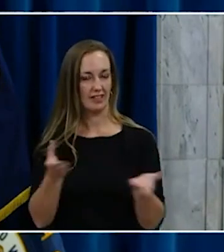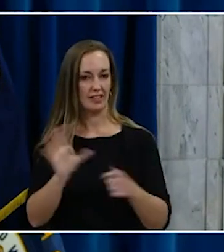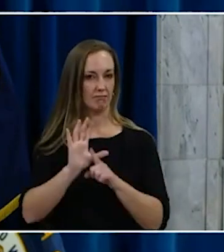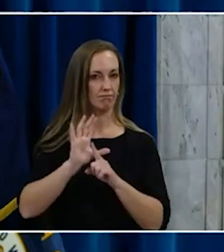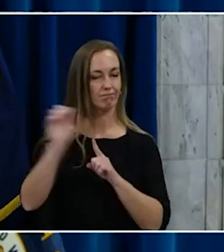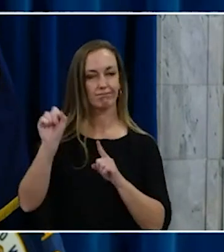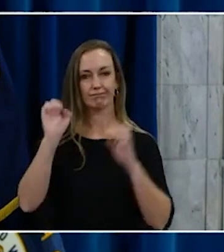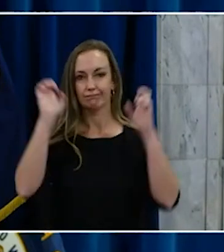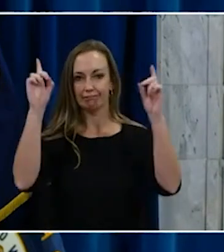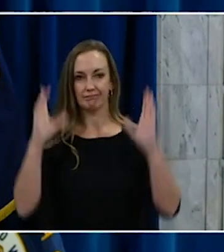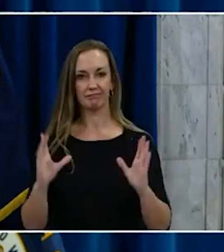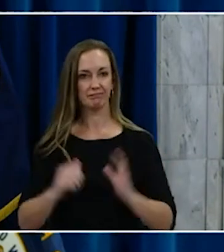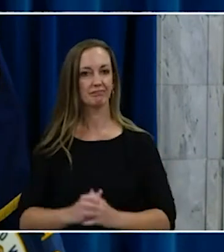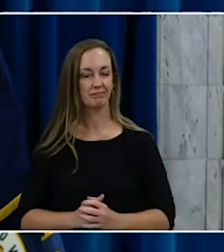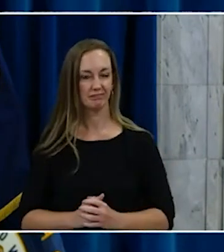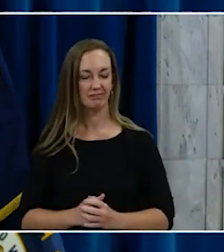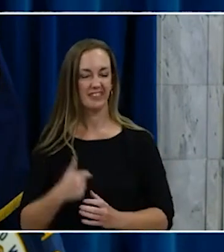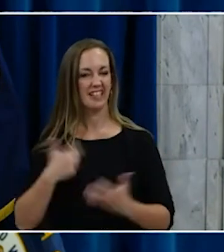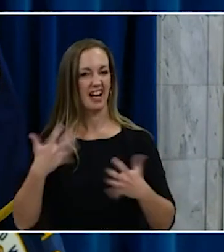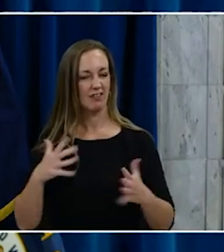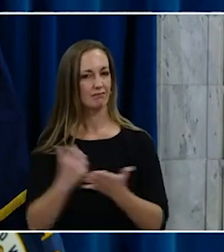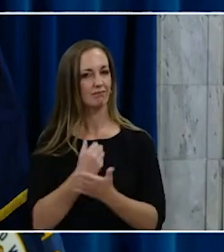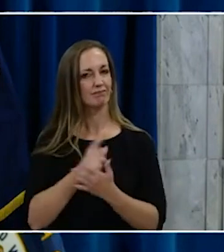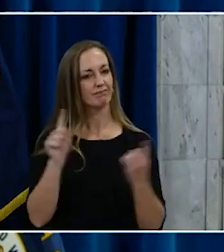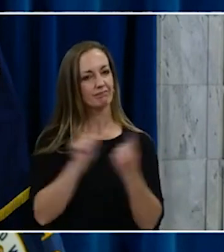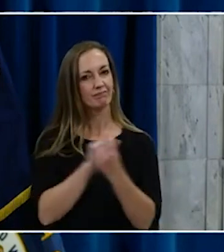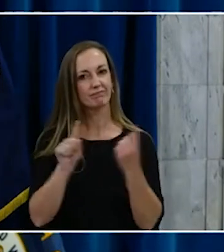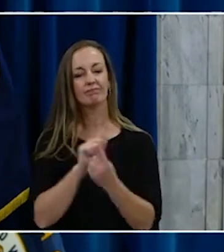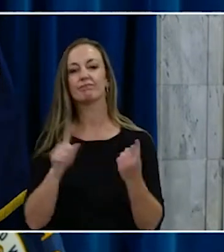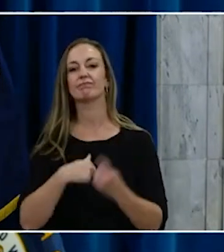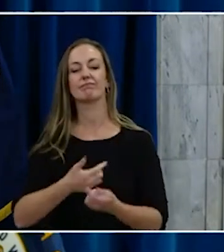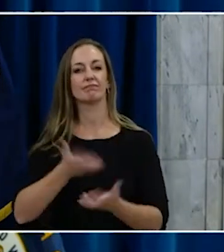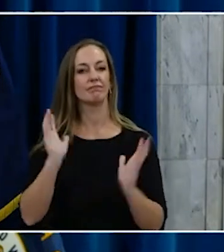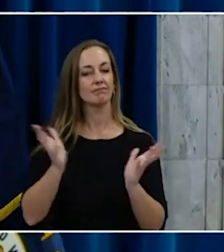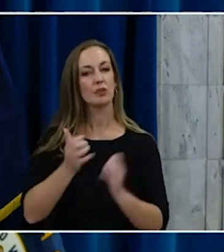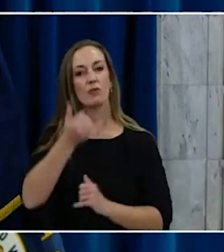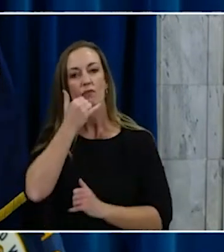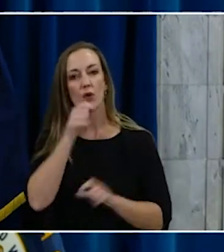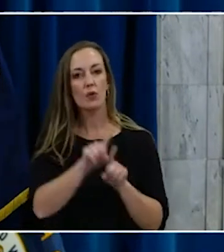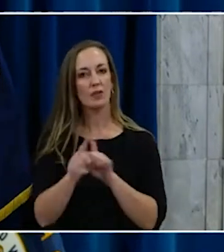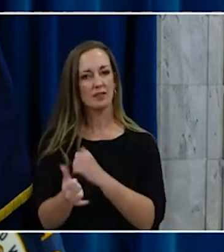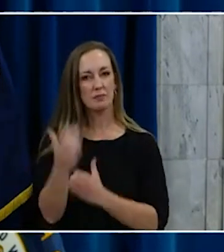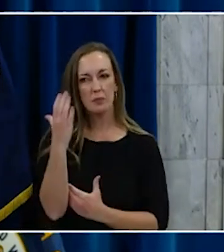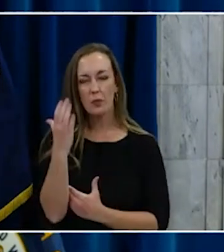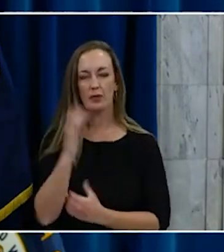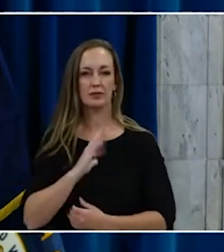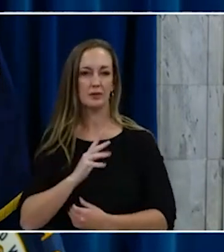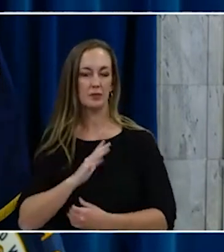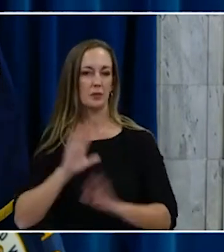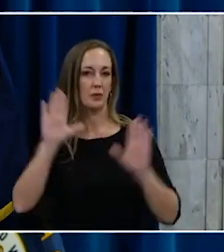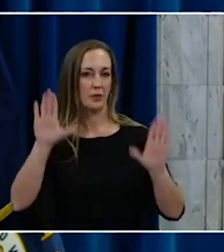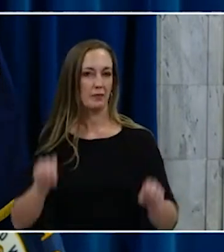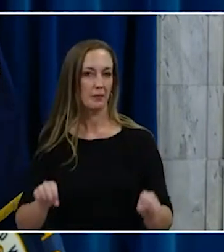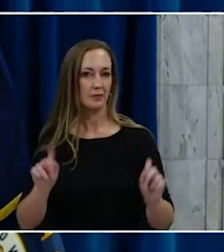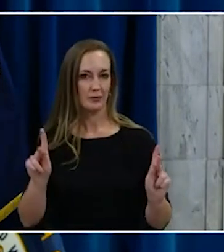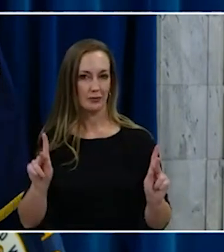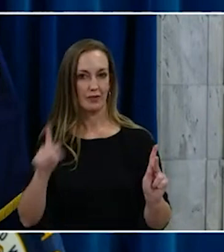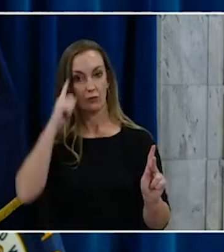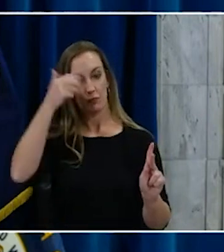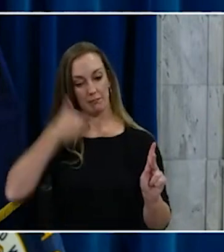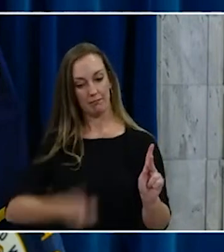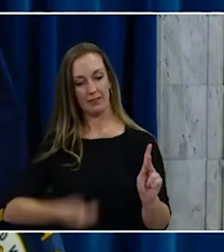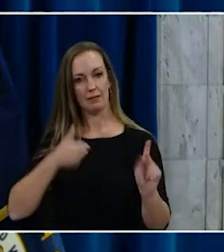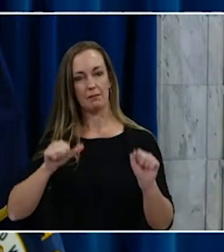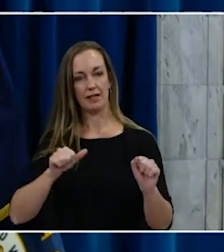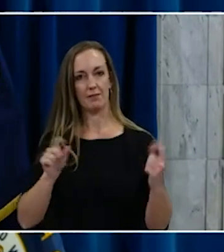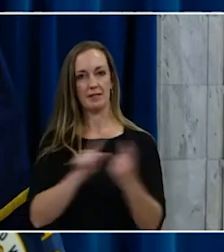outstanding educators, which I've had the opportunity to talk to on the phone, and also this morning. It's been a wonderful opportunity for me to